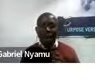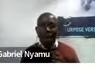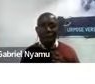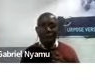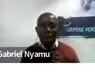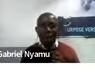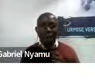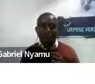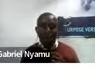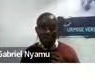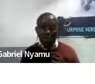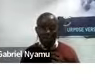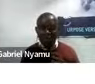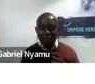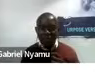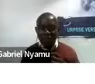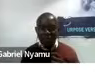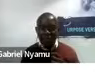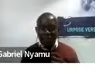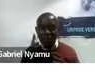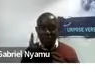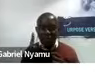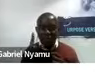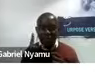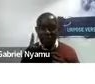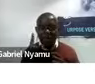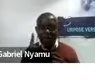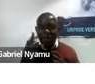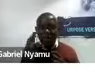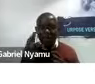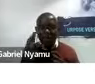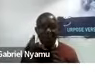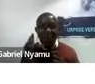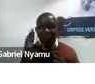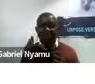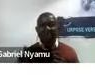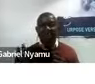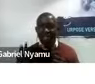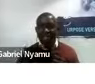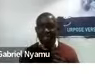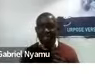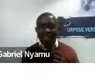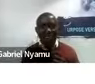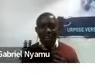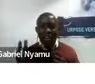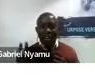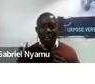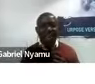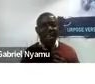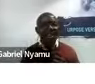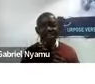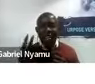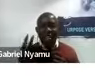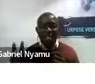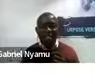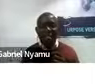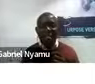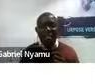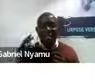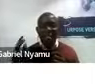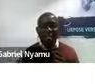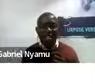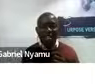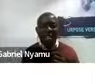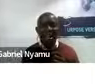flowers were not meant for beauty? Flowers. I know we love flowers. Valentine and many other times